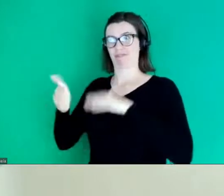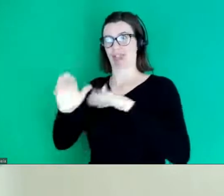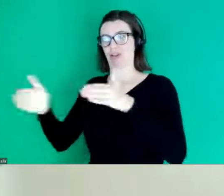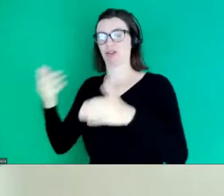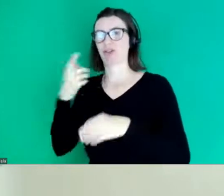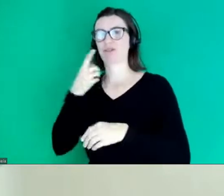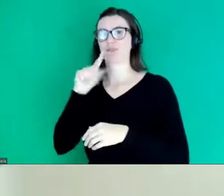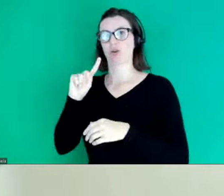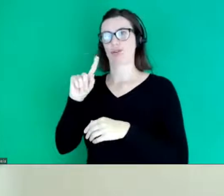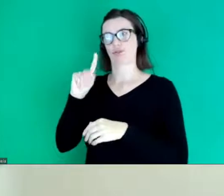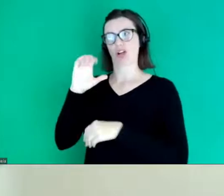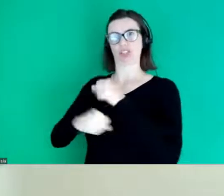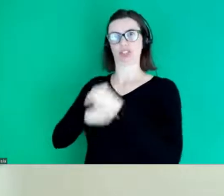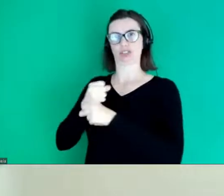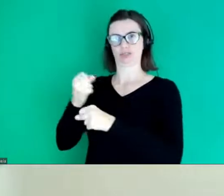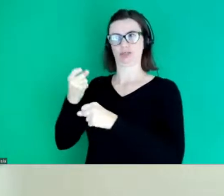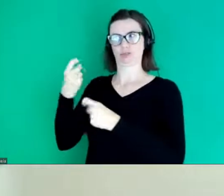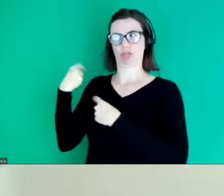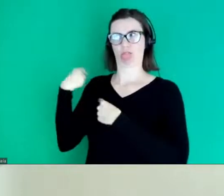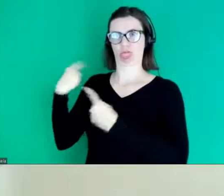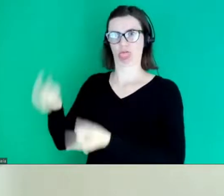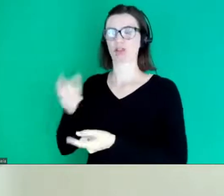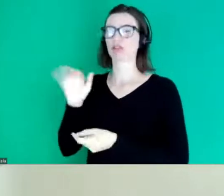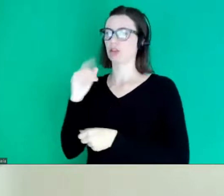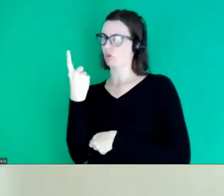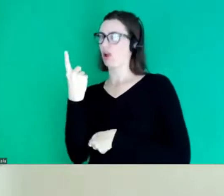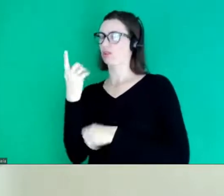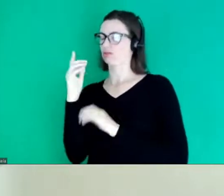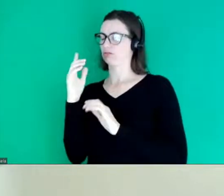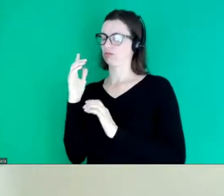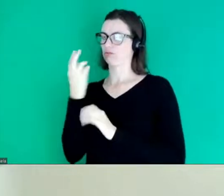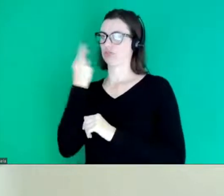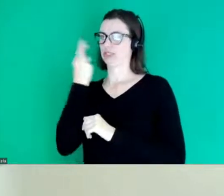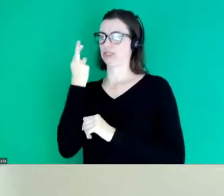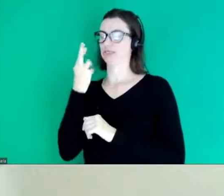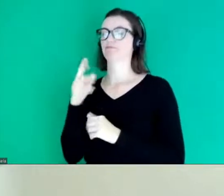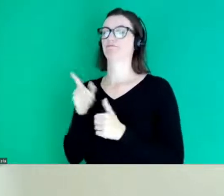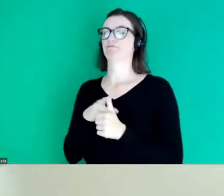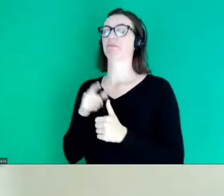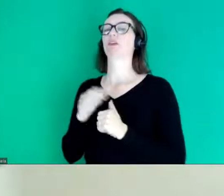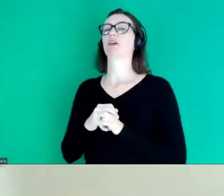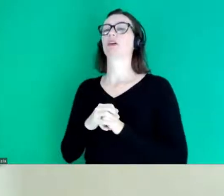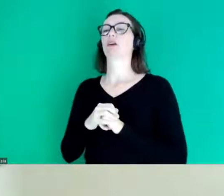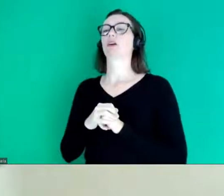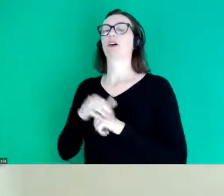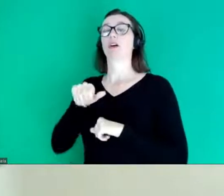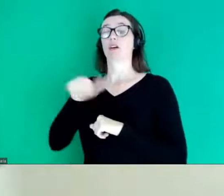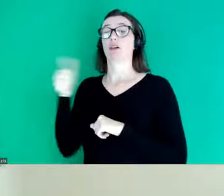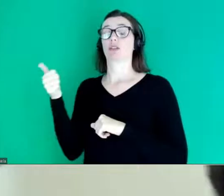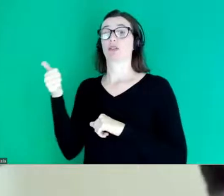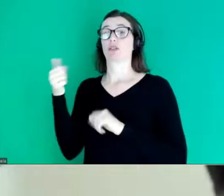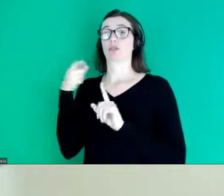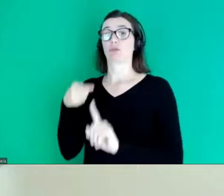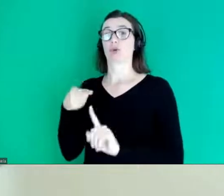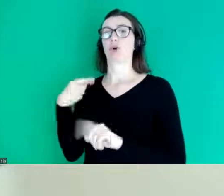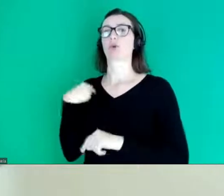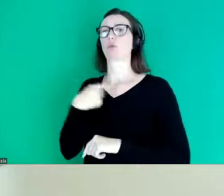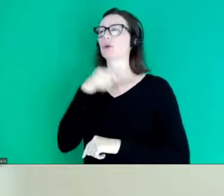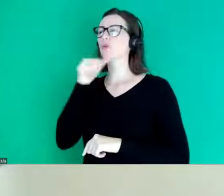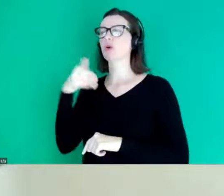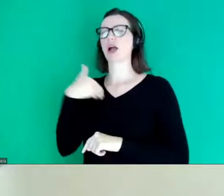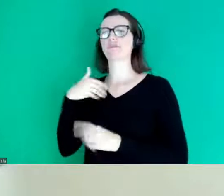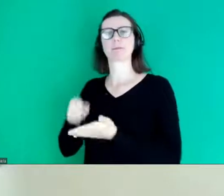years. So that's one issue. The other thing is we don't have a mandate at this point, certainly for the